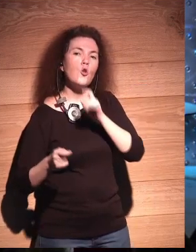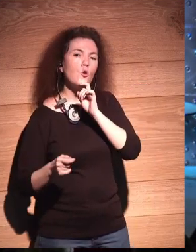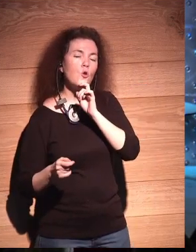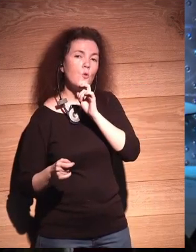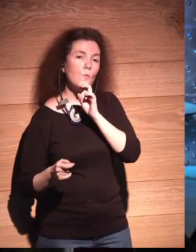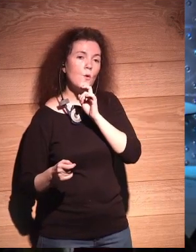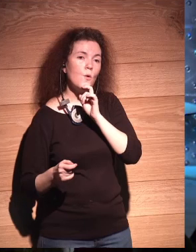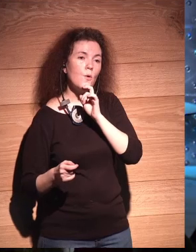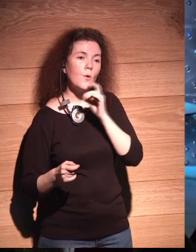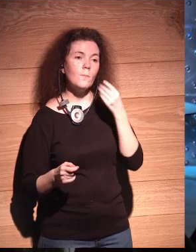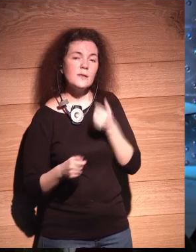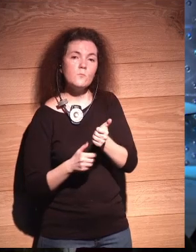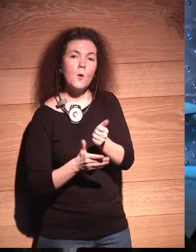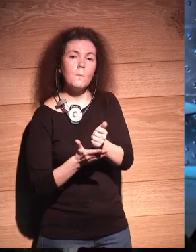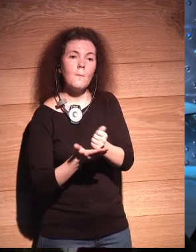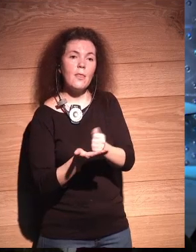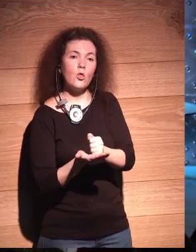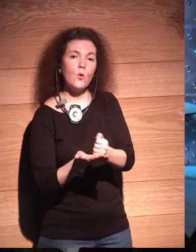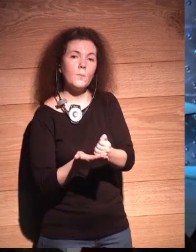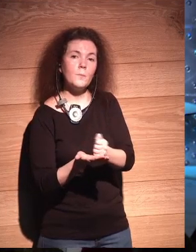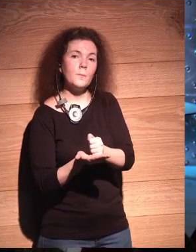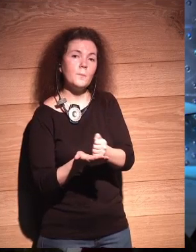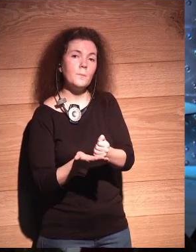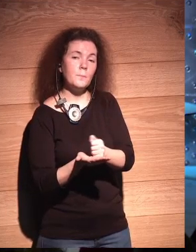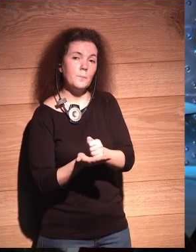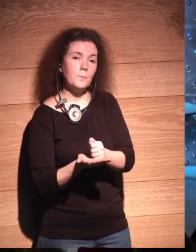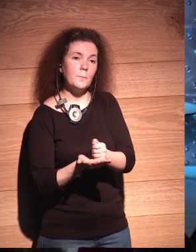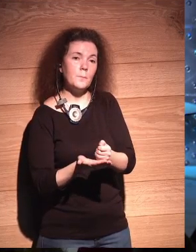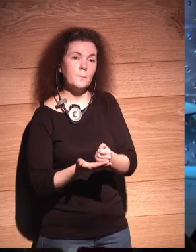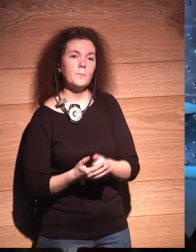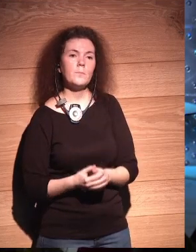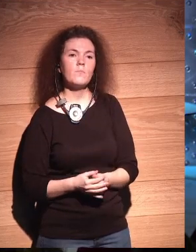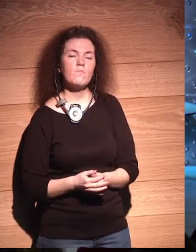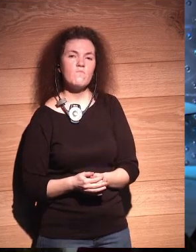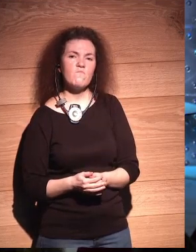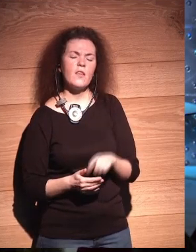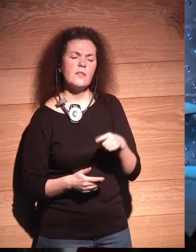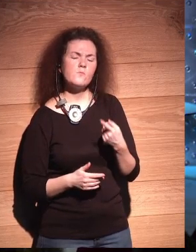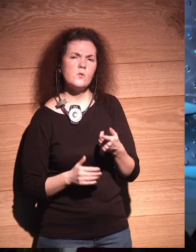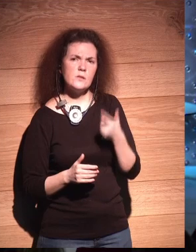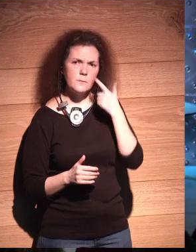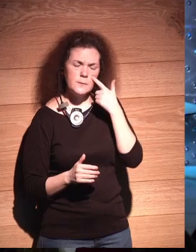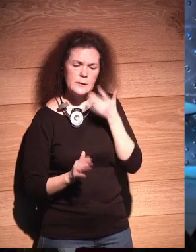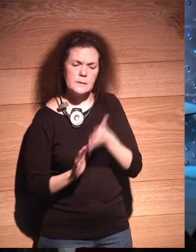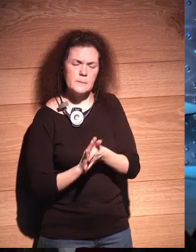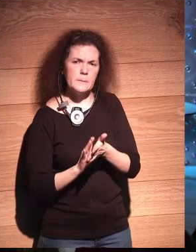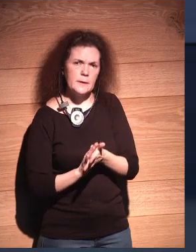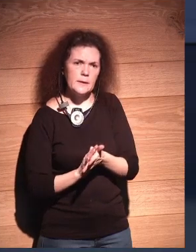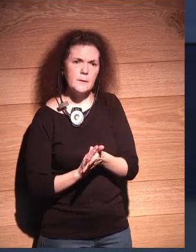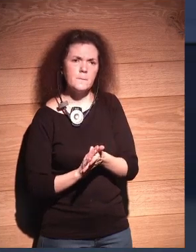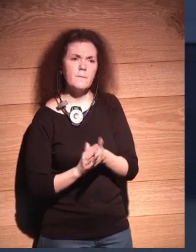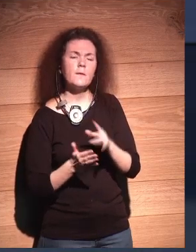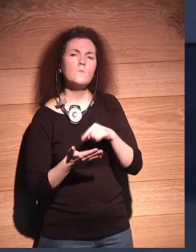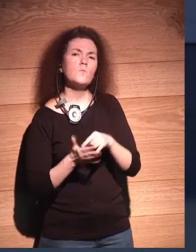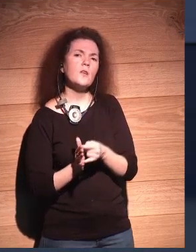here. Now I'm going to jump ahead and say a couple of things about a project. We'll go back to